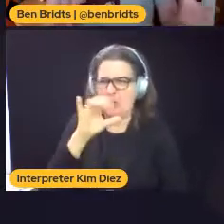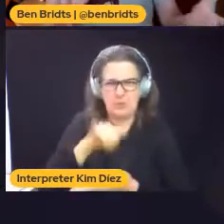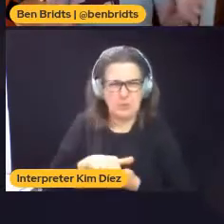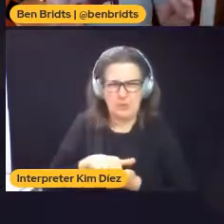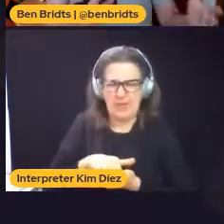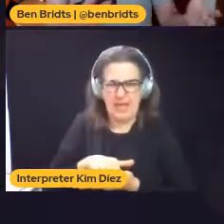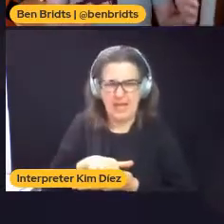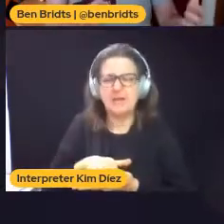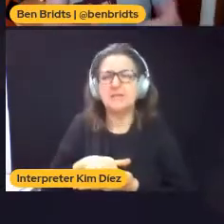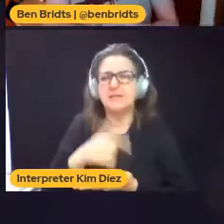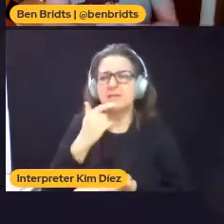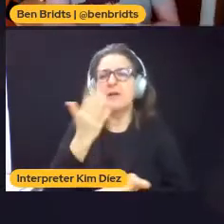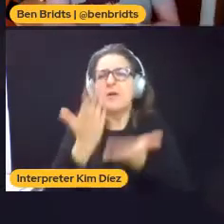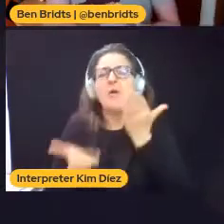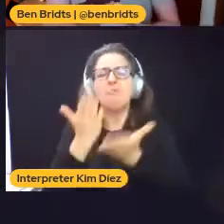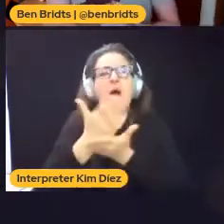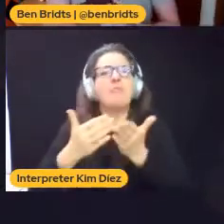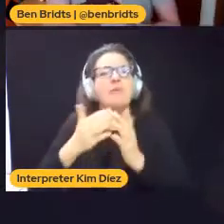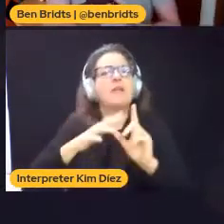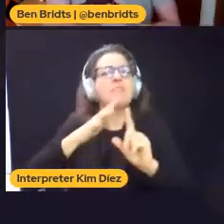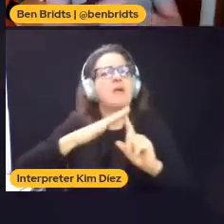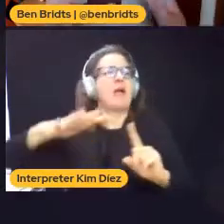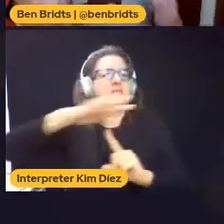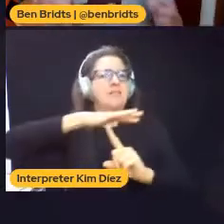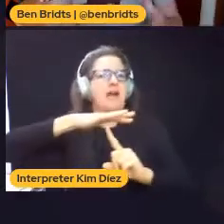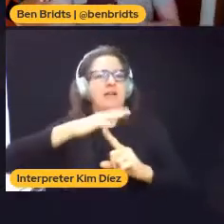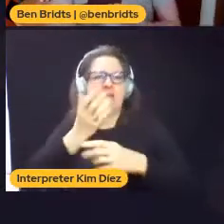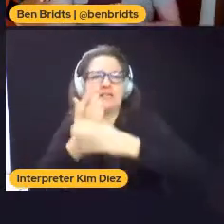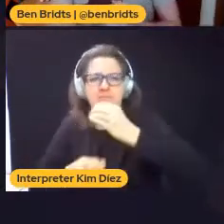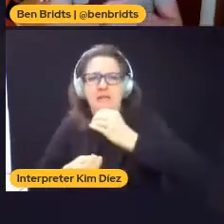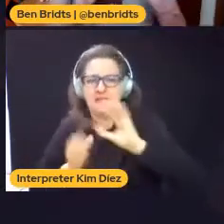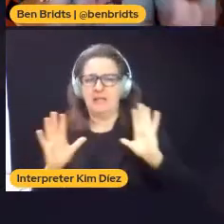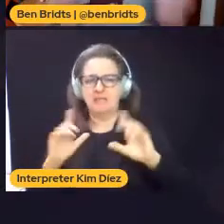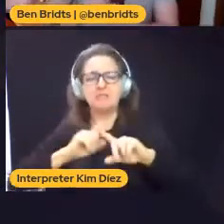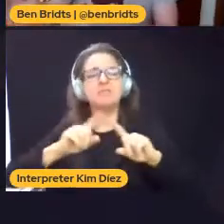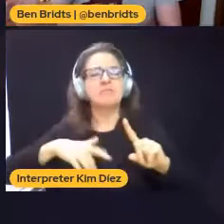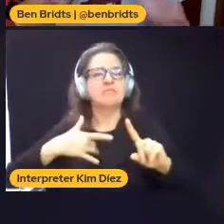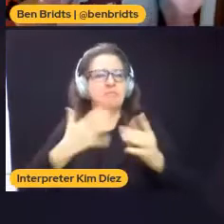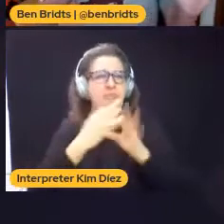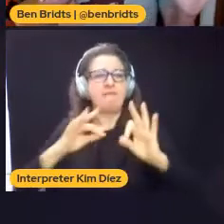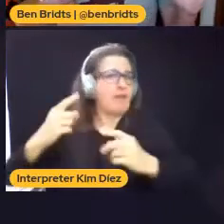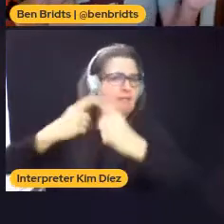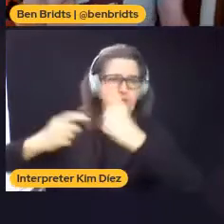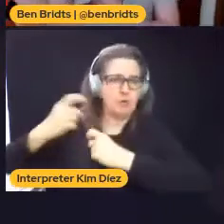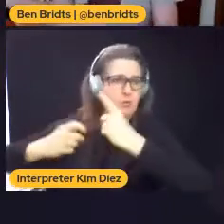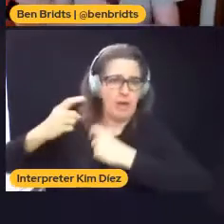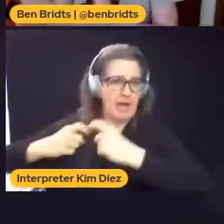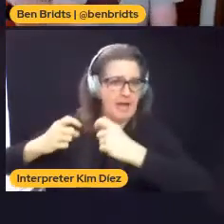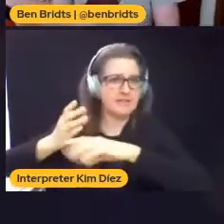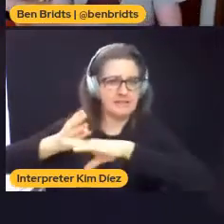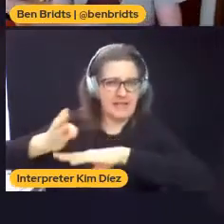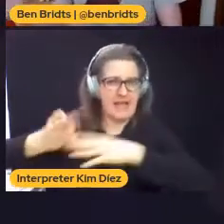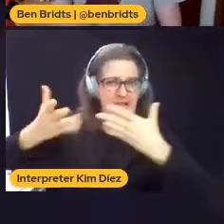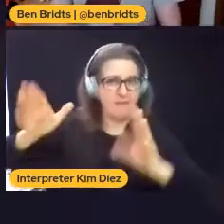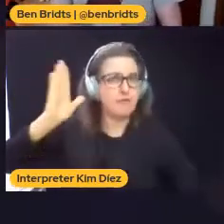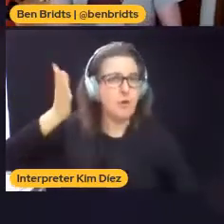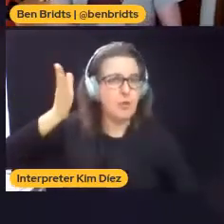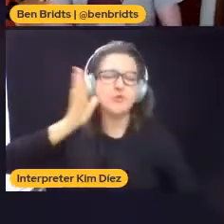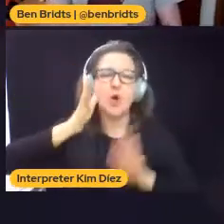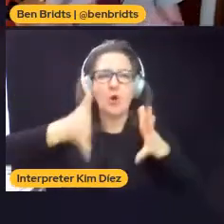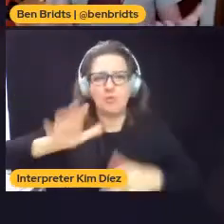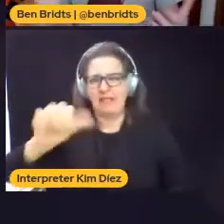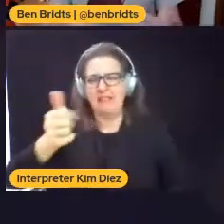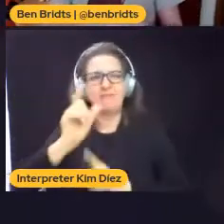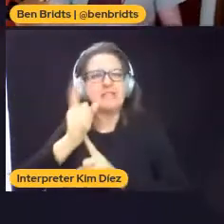It's probably because some context is missing. But feel free to ask a question. After the talk, we will have 10 minutes for